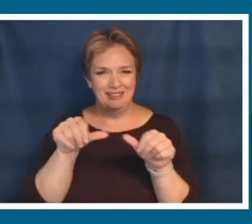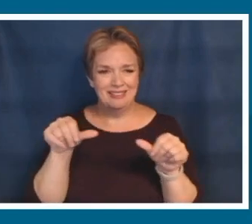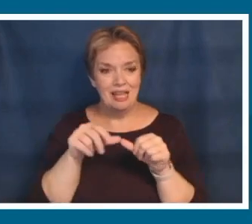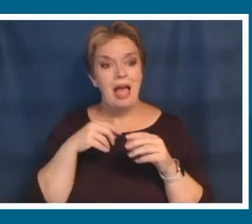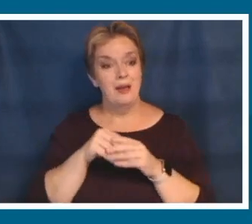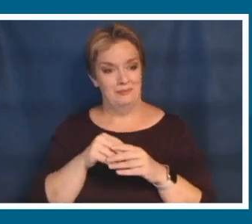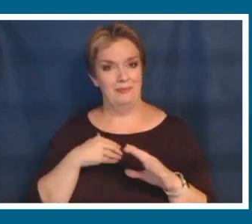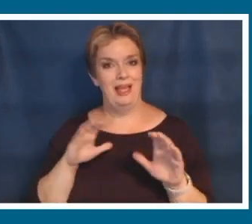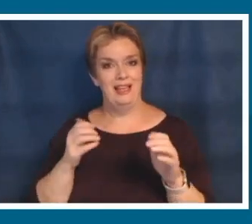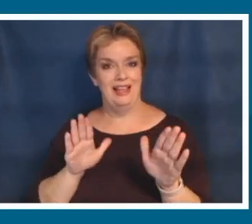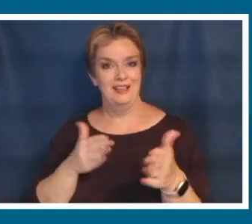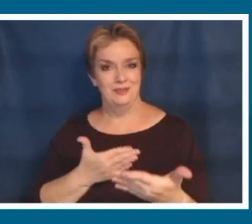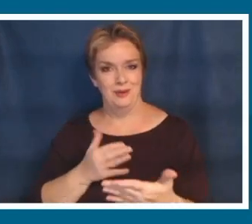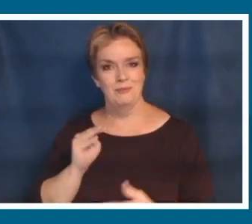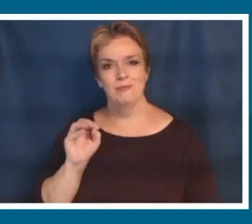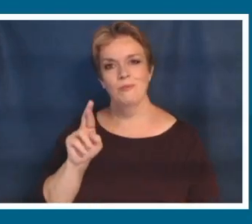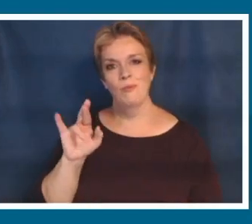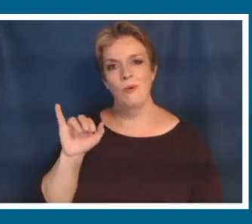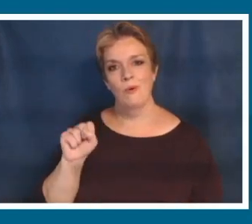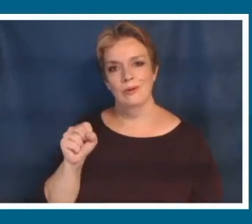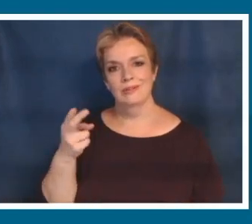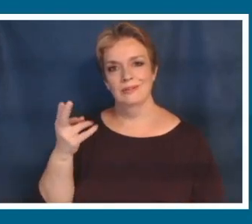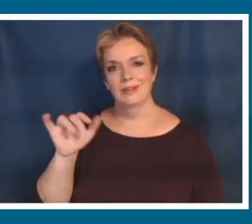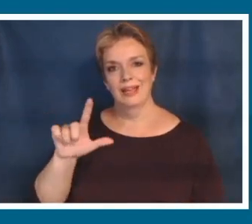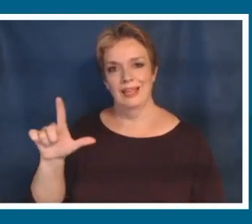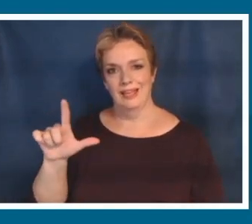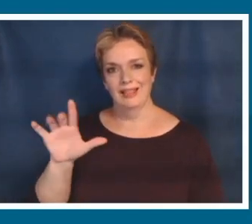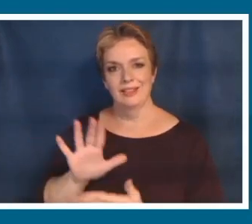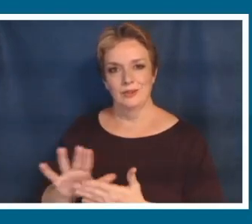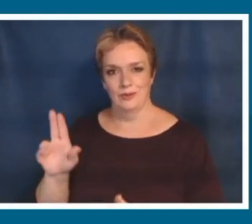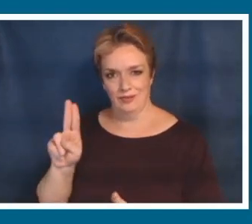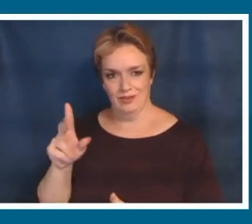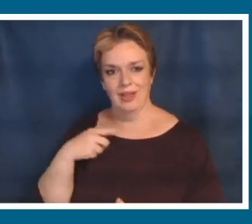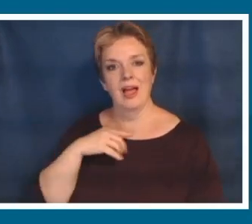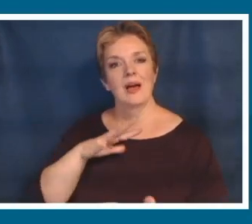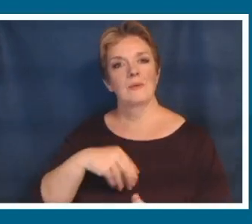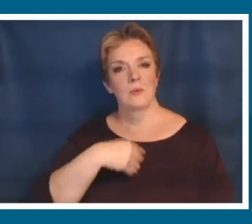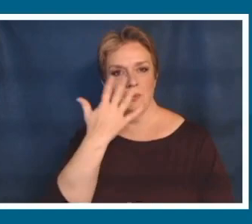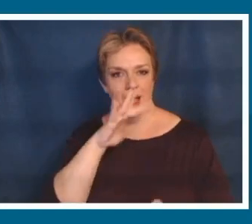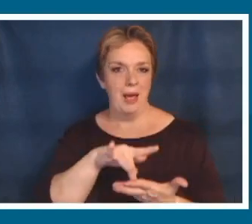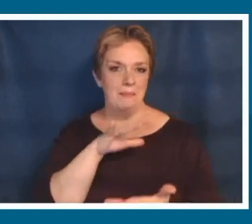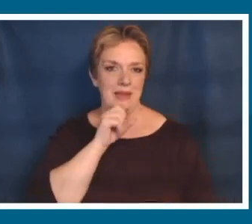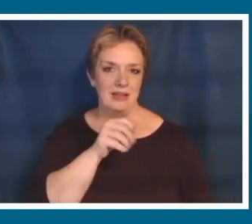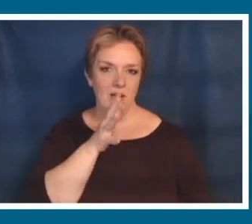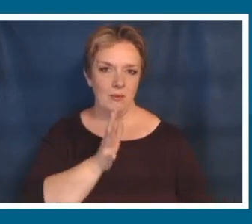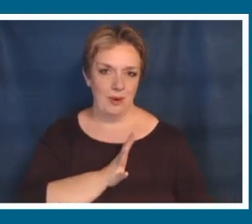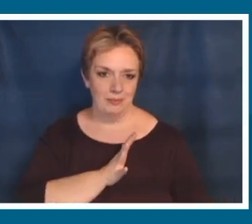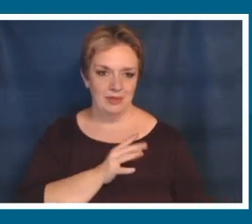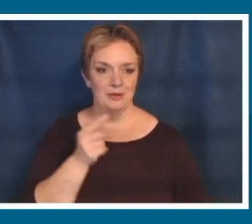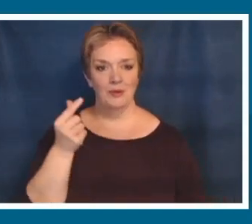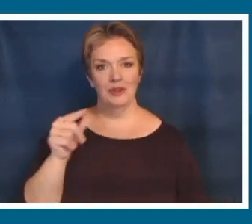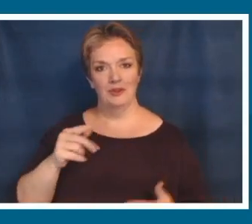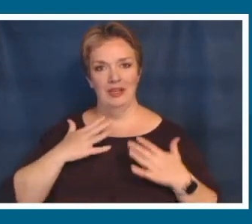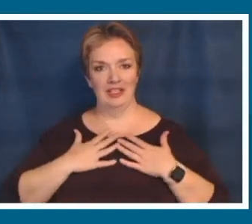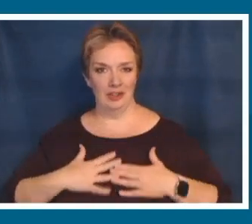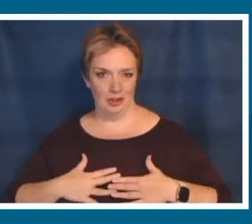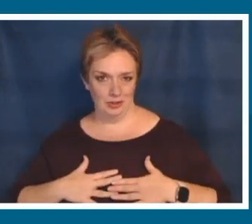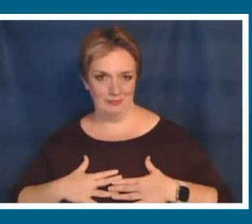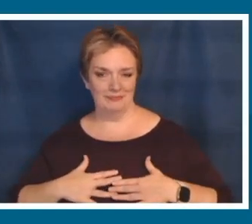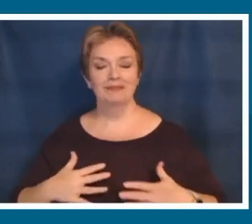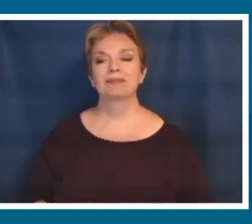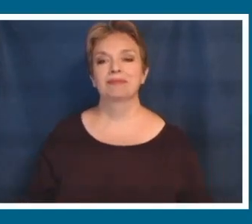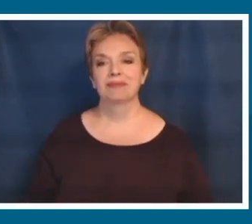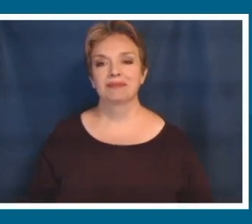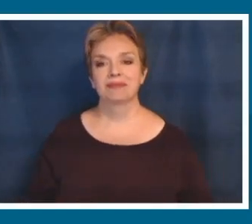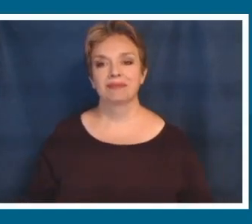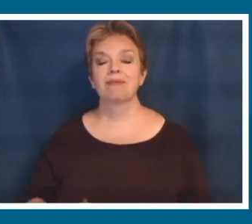at Mars Hill University, and I'm a white middle-aged woman wearing a green shirt. But we are located in a